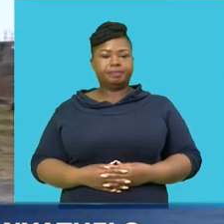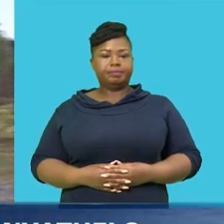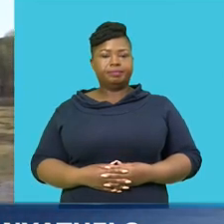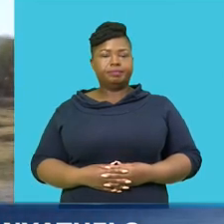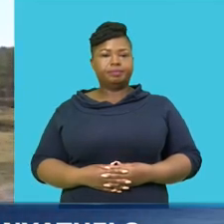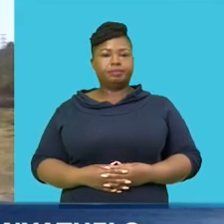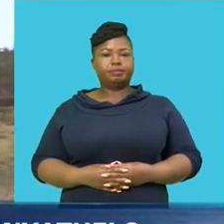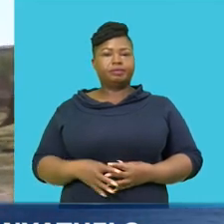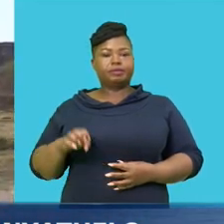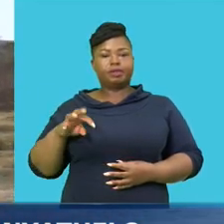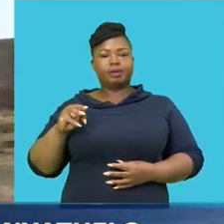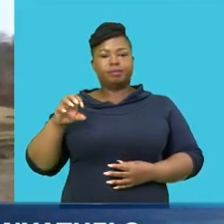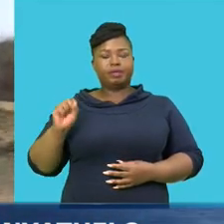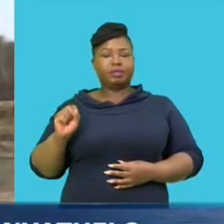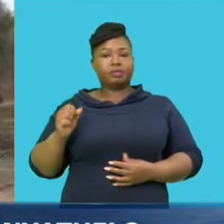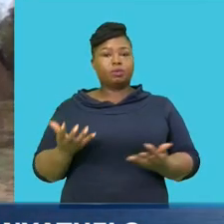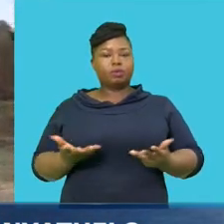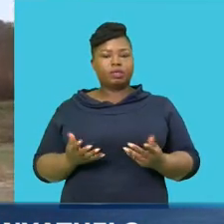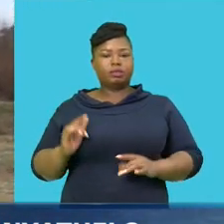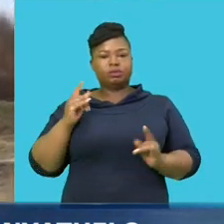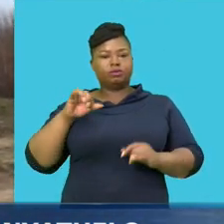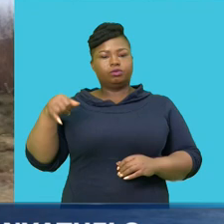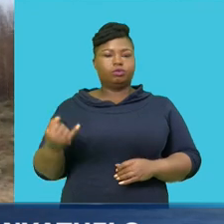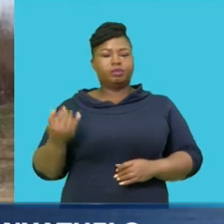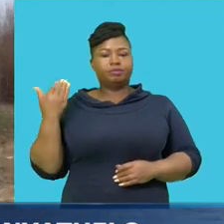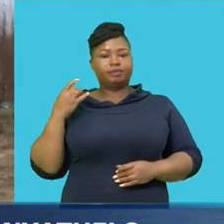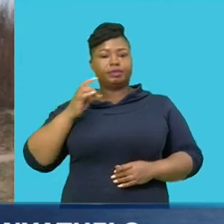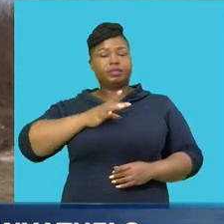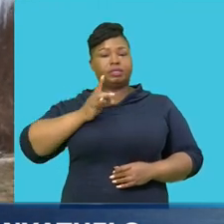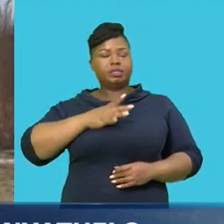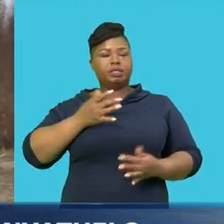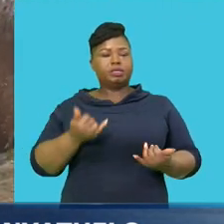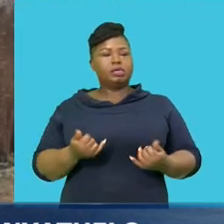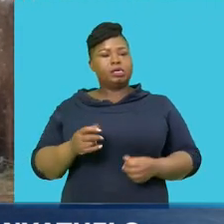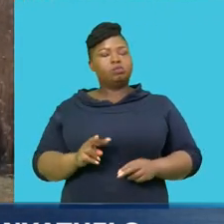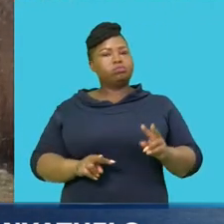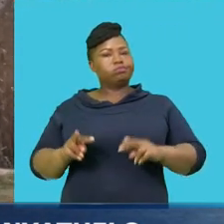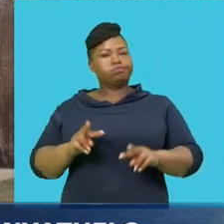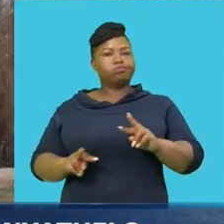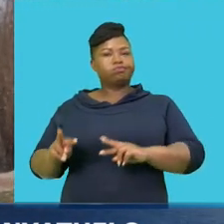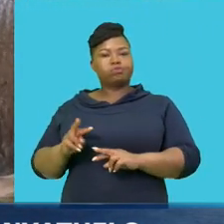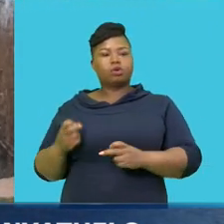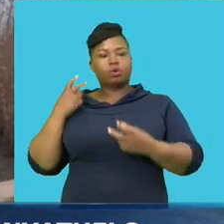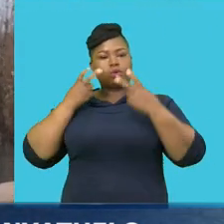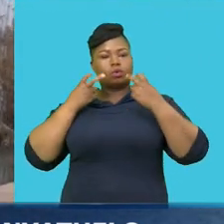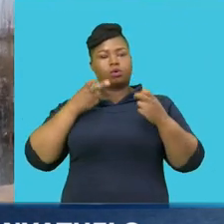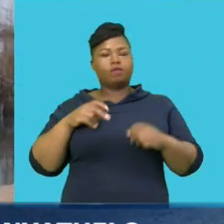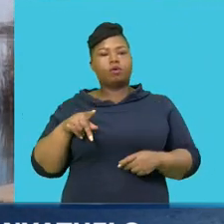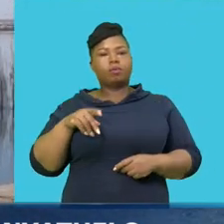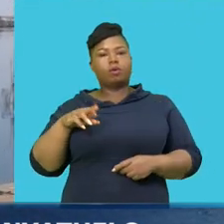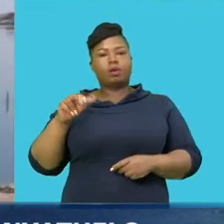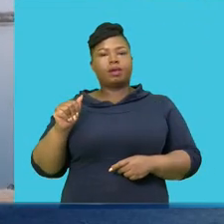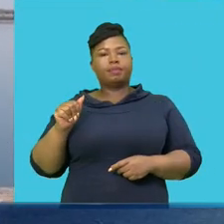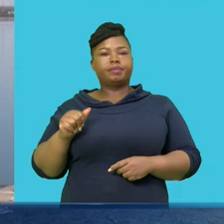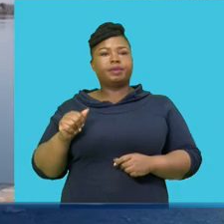Isebe leenkonzo ezingxamisekileyo kwisixeko saseGoli ngomgqibelo liqhube iinkqubo zohlangulo kwidami lasePower Park